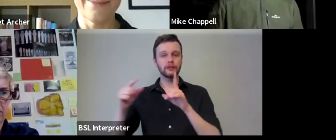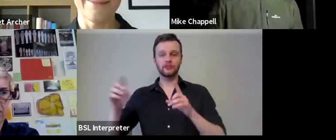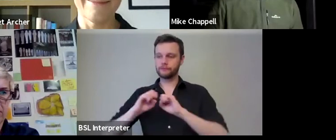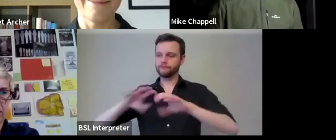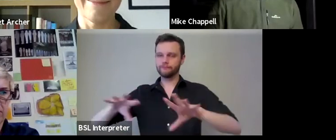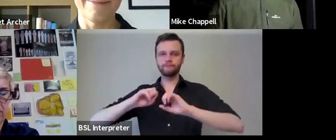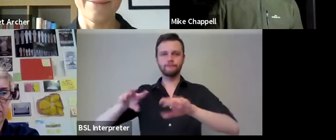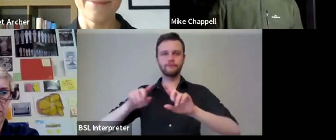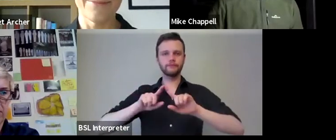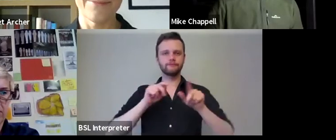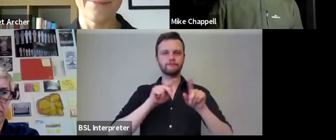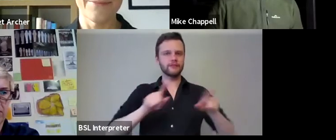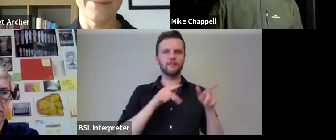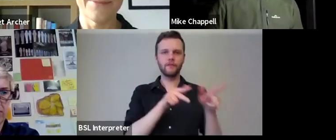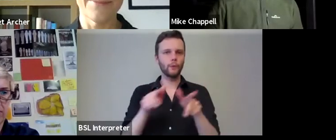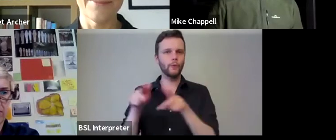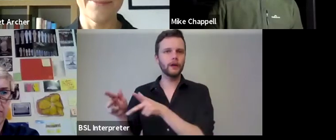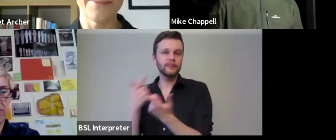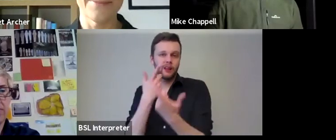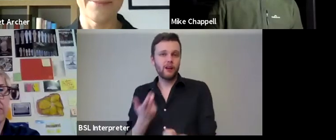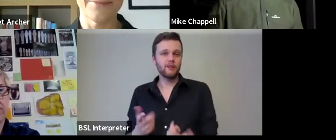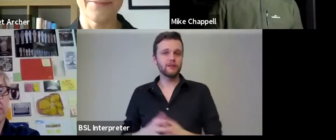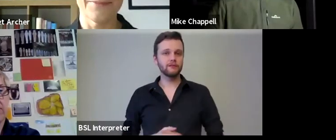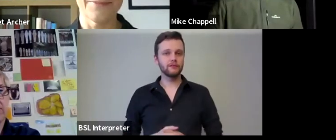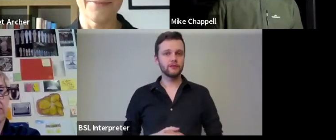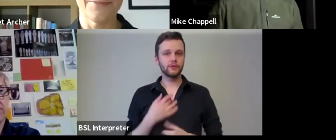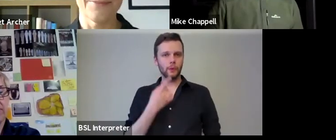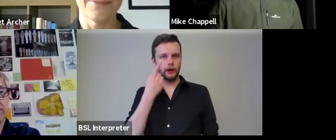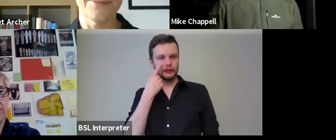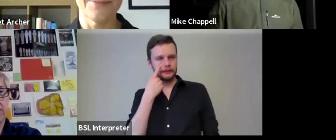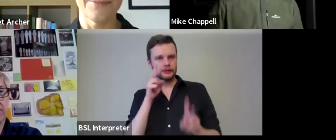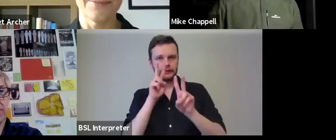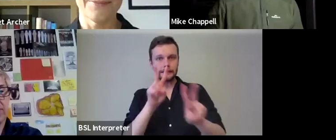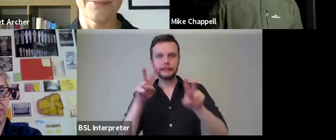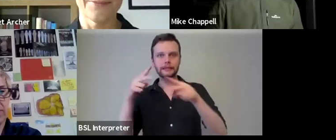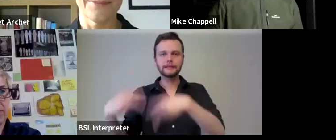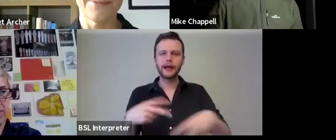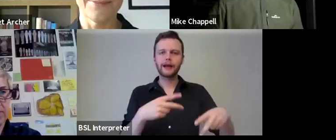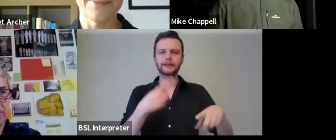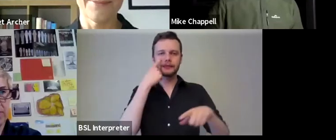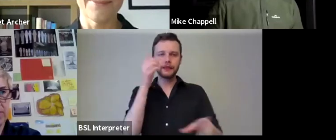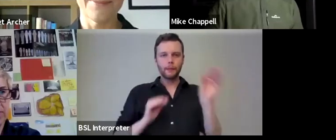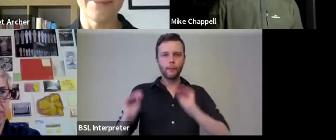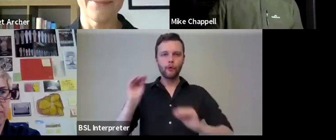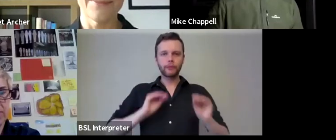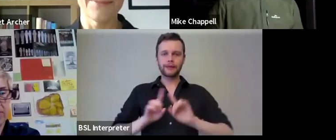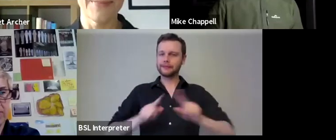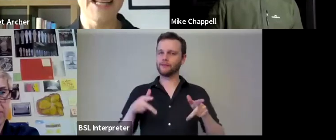output that in a whole series of different ways. So we could see dance and see movement in a whole